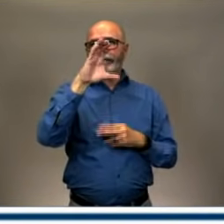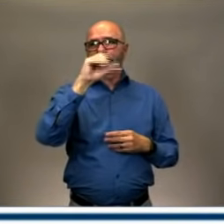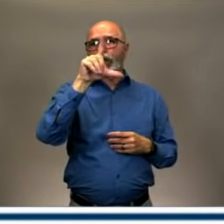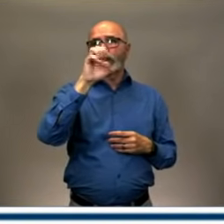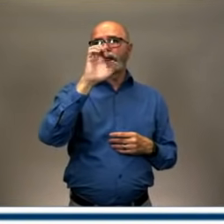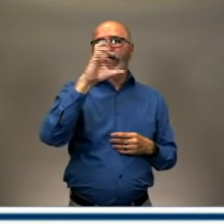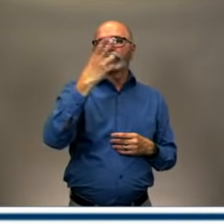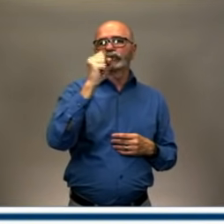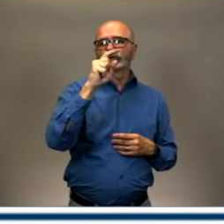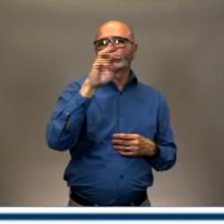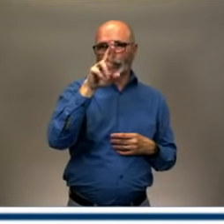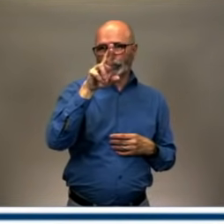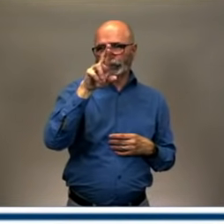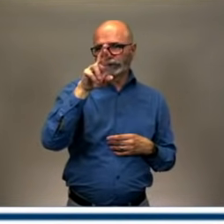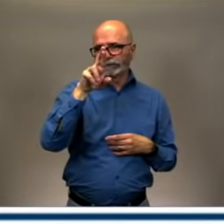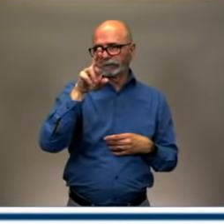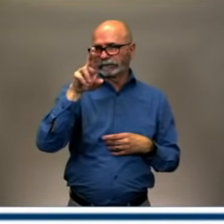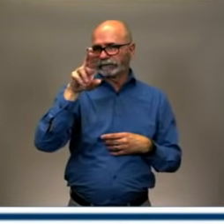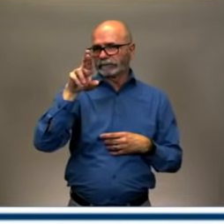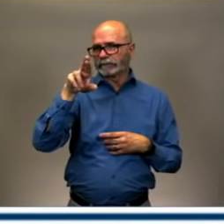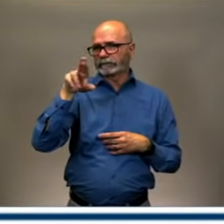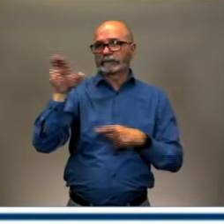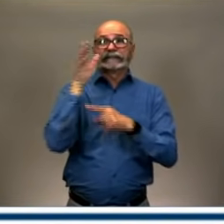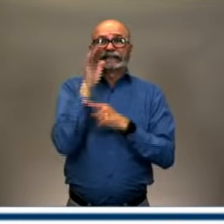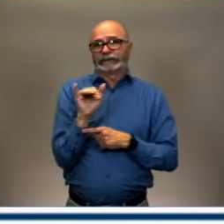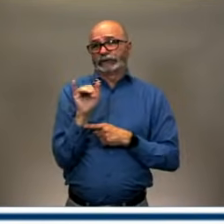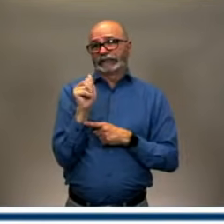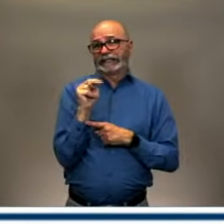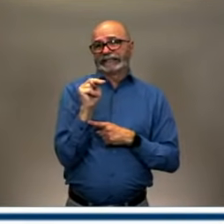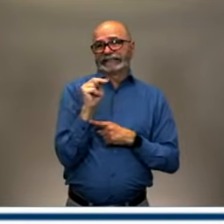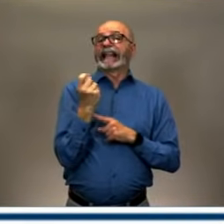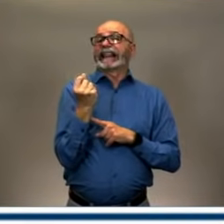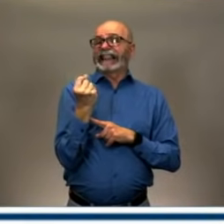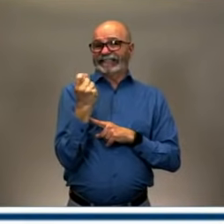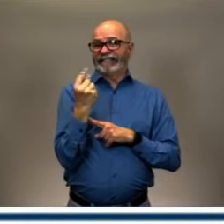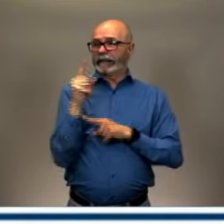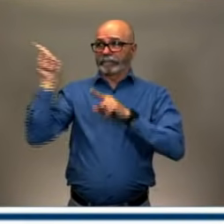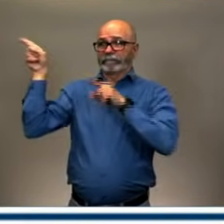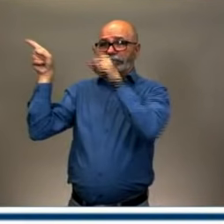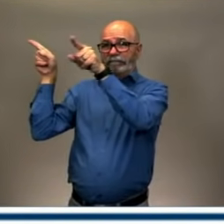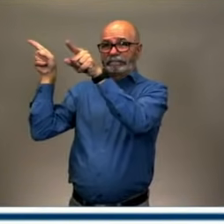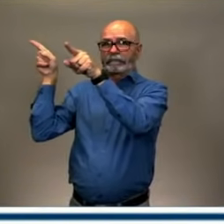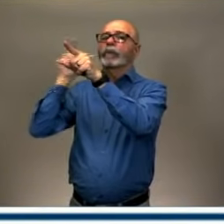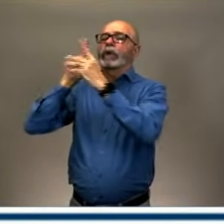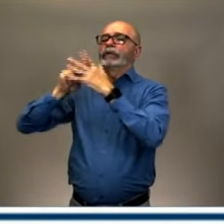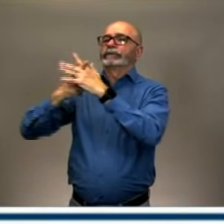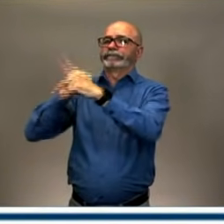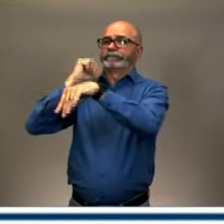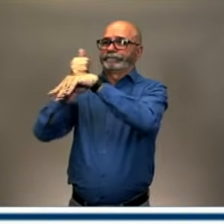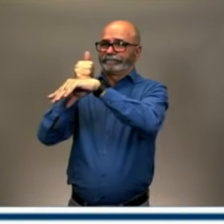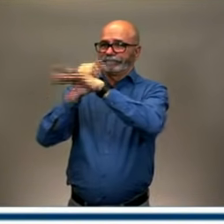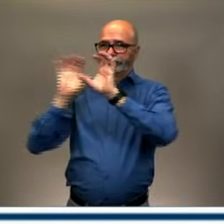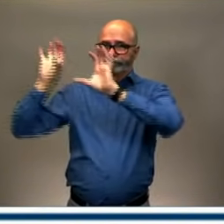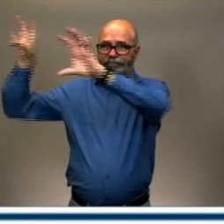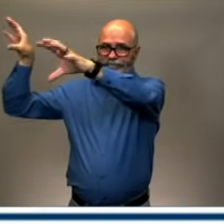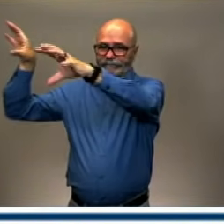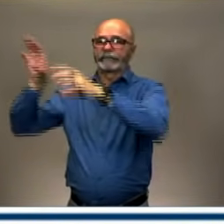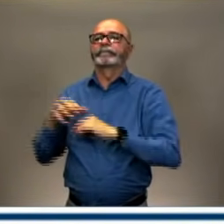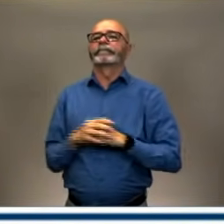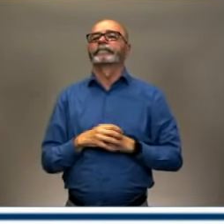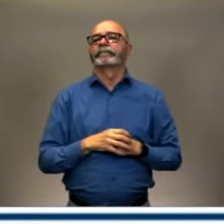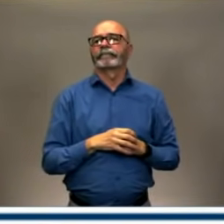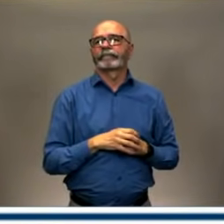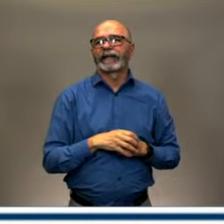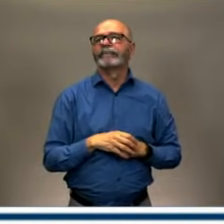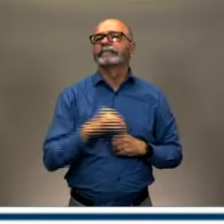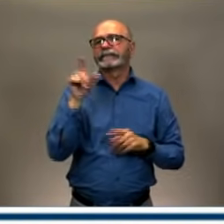of January 11th, and they'll be starting clinics for January 18th. And these clinics will be, like we've done in